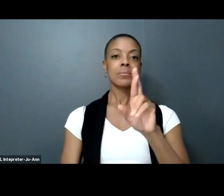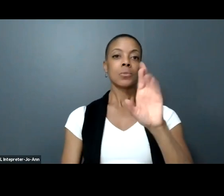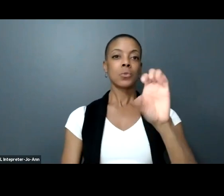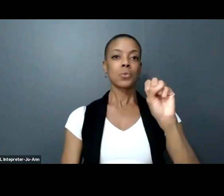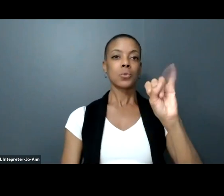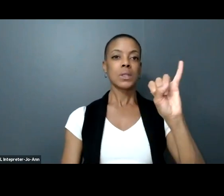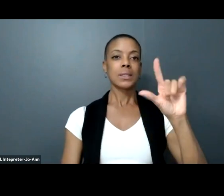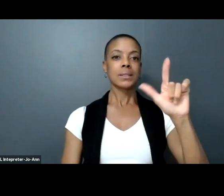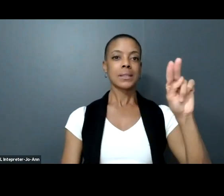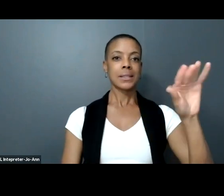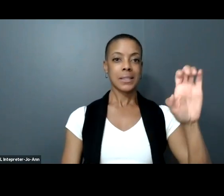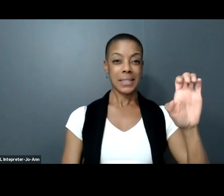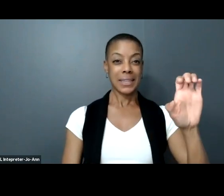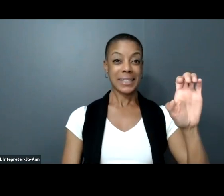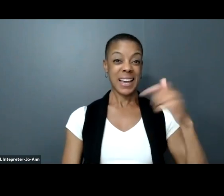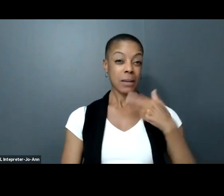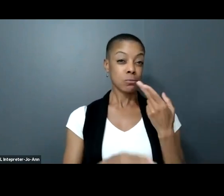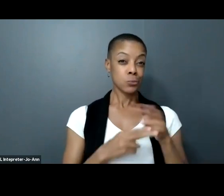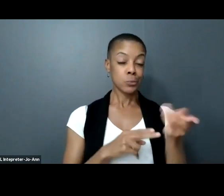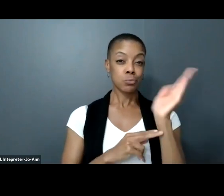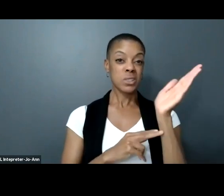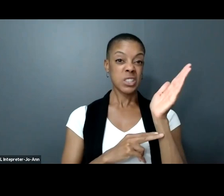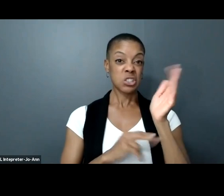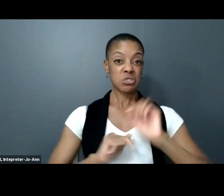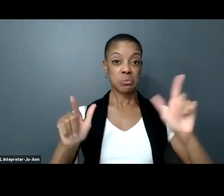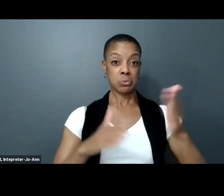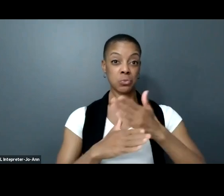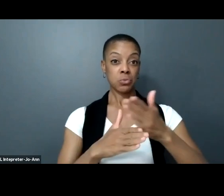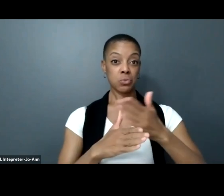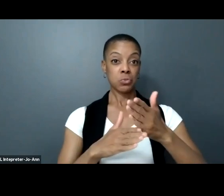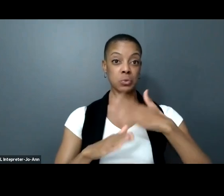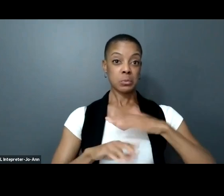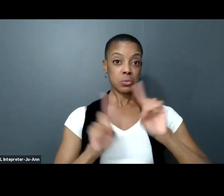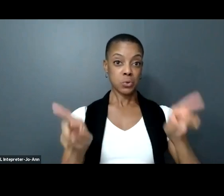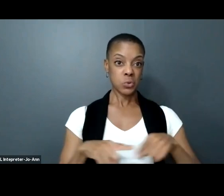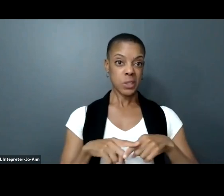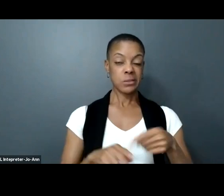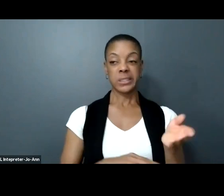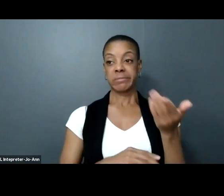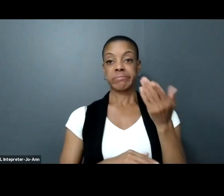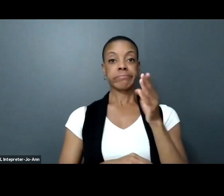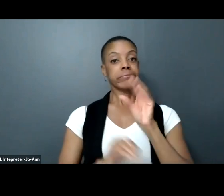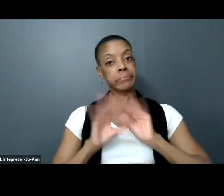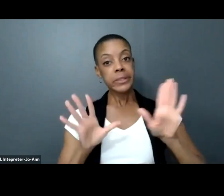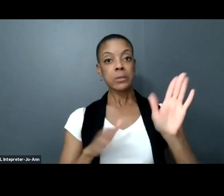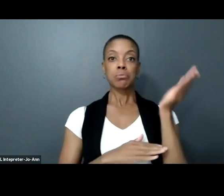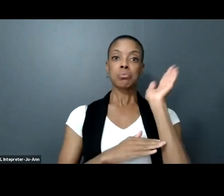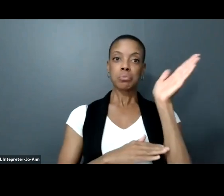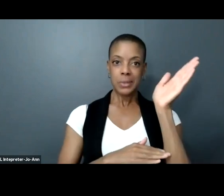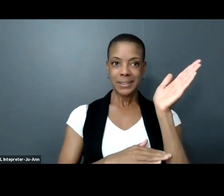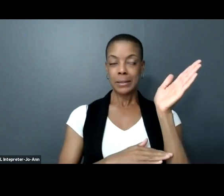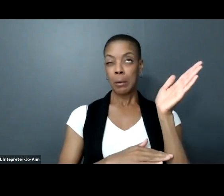share, if I can share screen. It's mostly for, it's a very straightforward presentation, but it's mostly for myself so that I